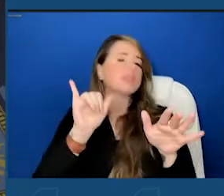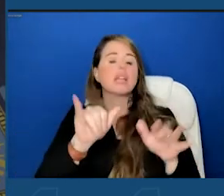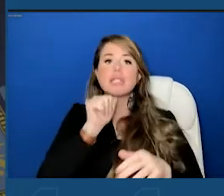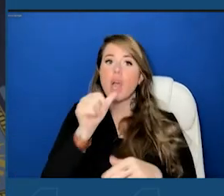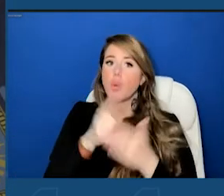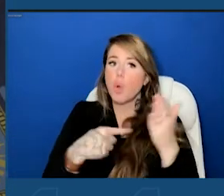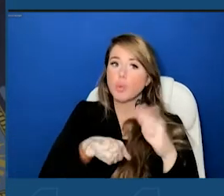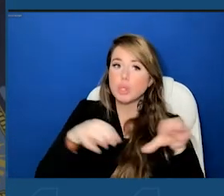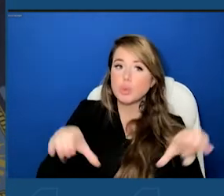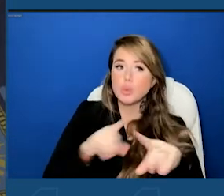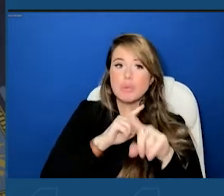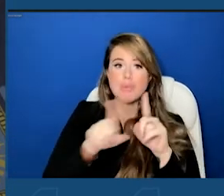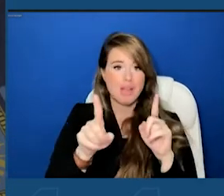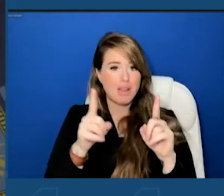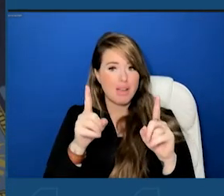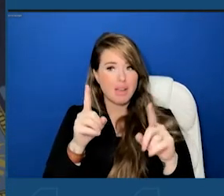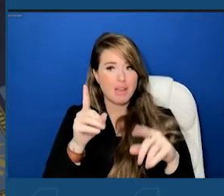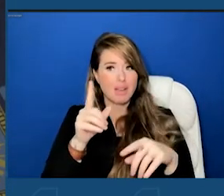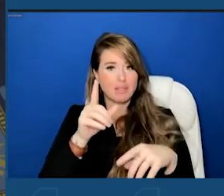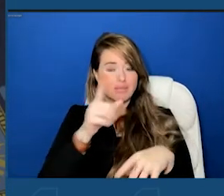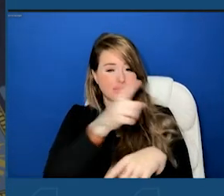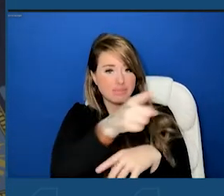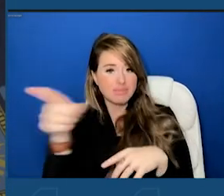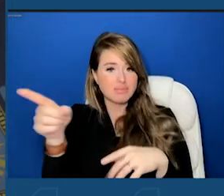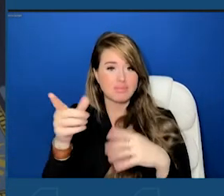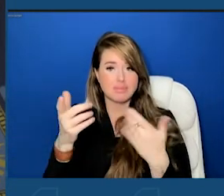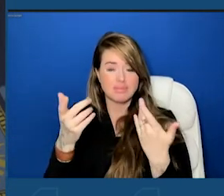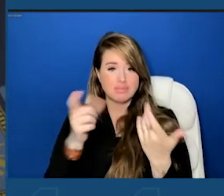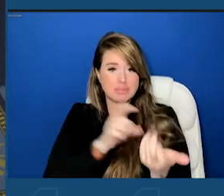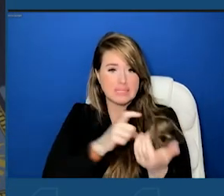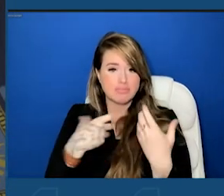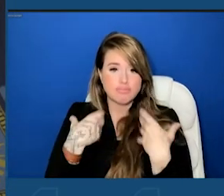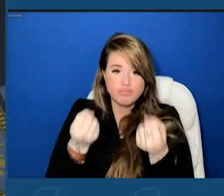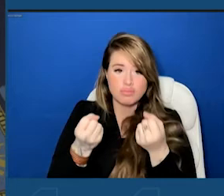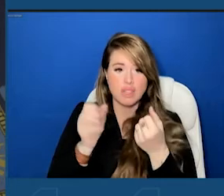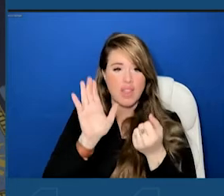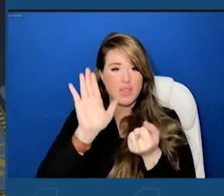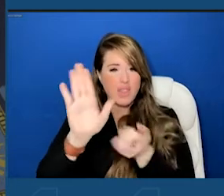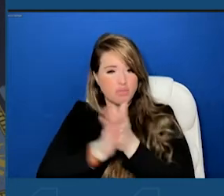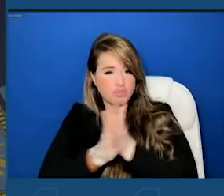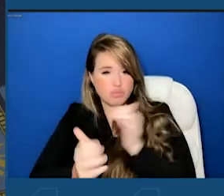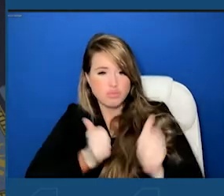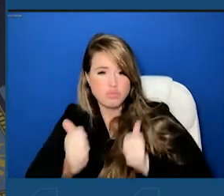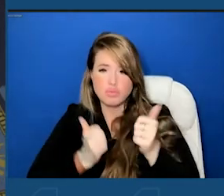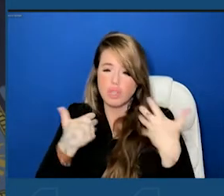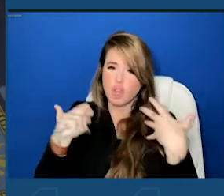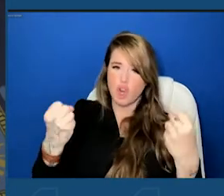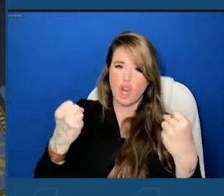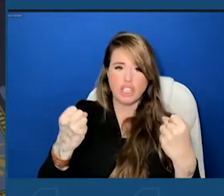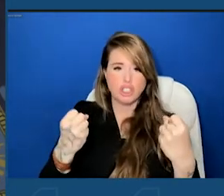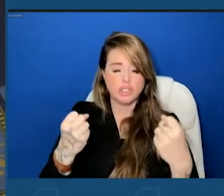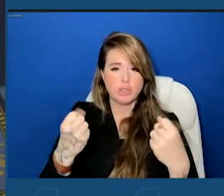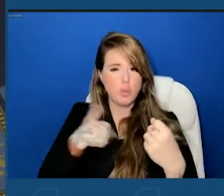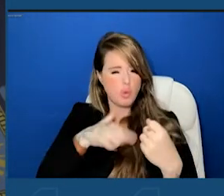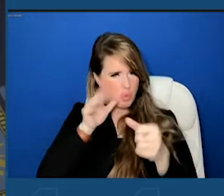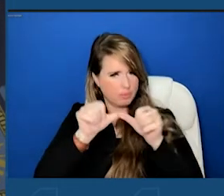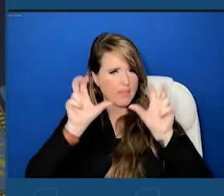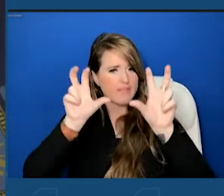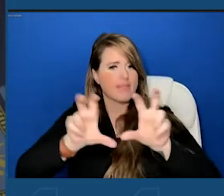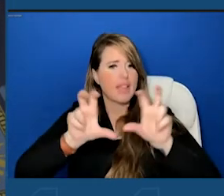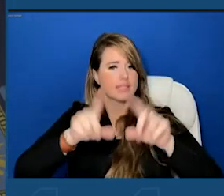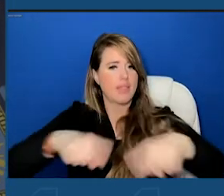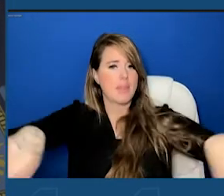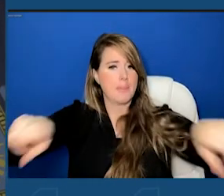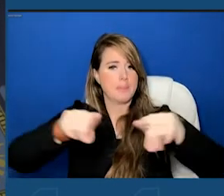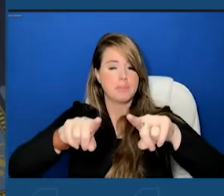It's the bravery, the courage of our law enforcement partners, and the investments that we're going to continue to make, like task force